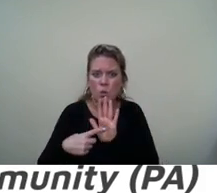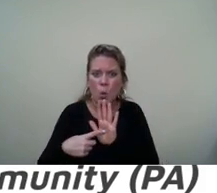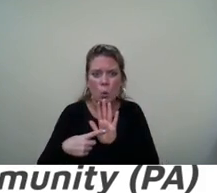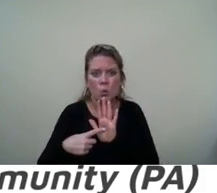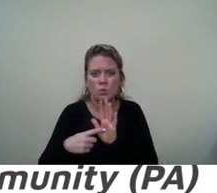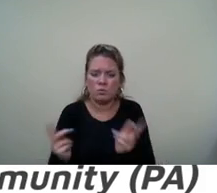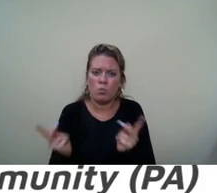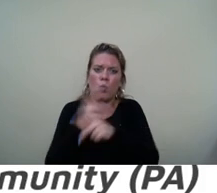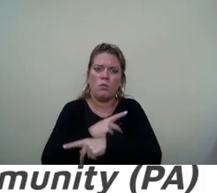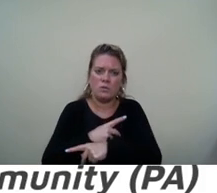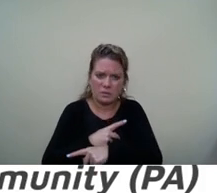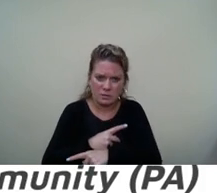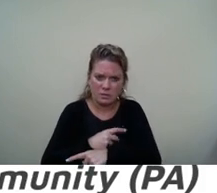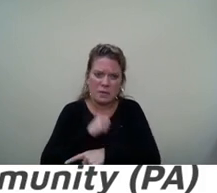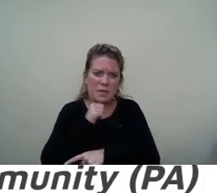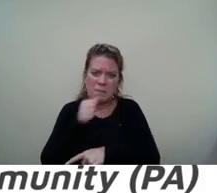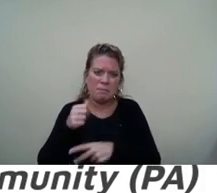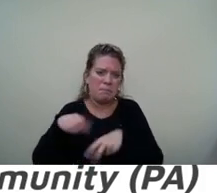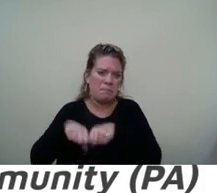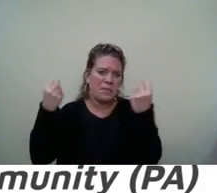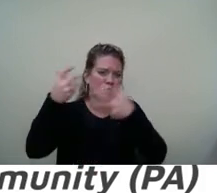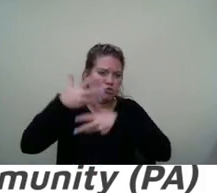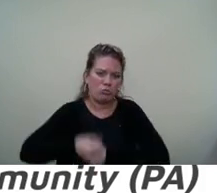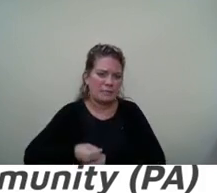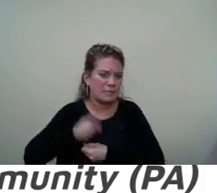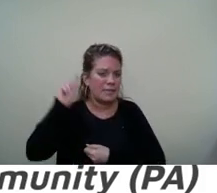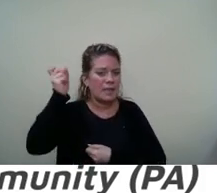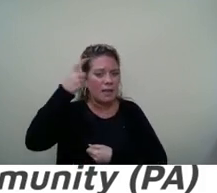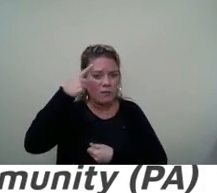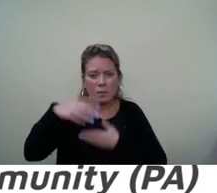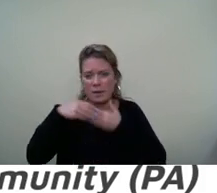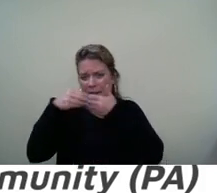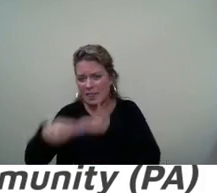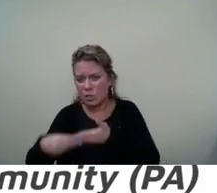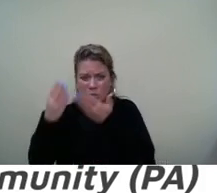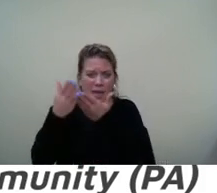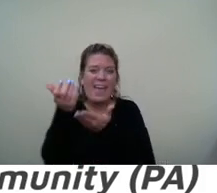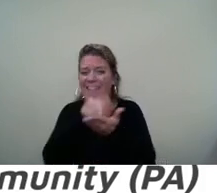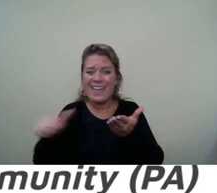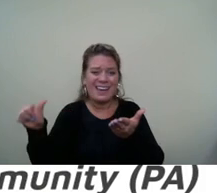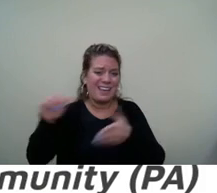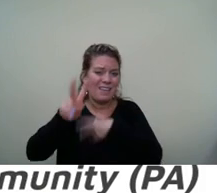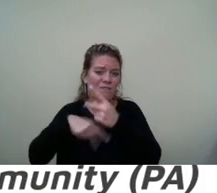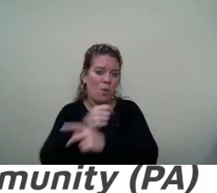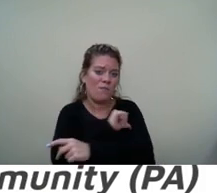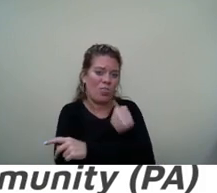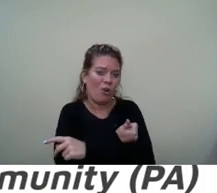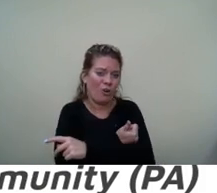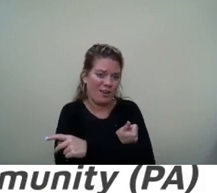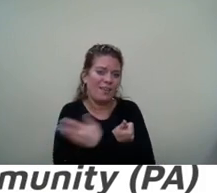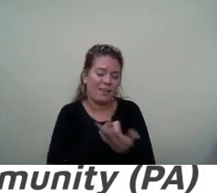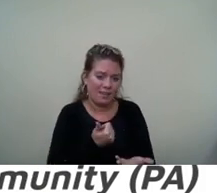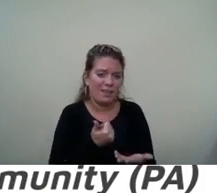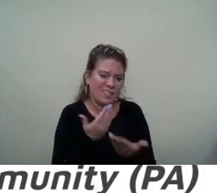mistrust in the government and just leadership in general, and any form of authority in general. And of course, this